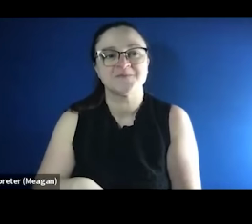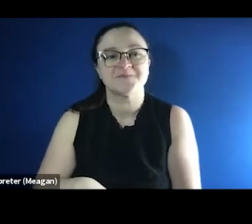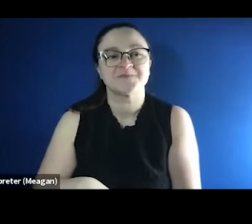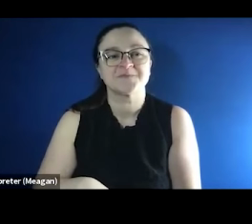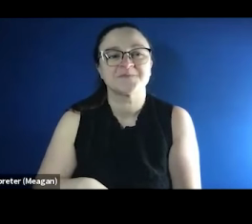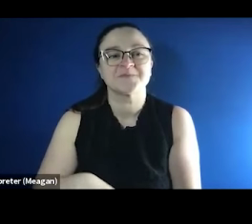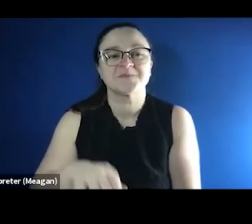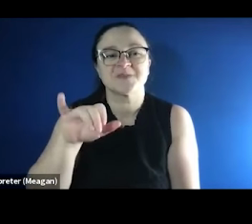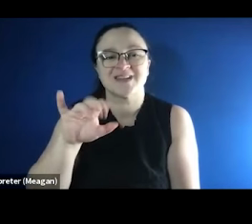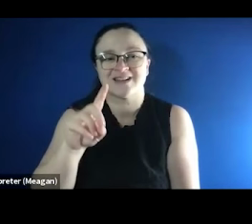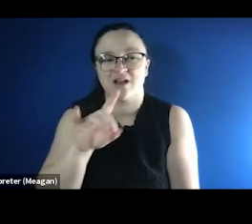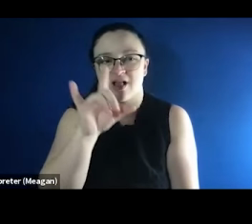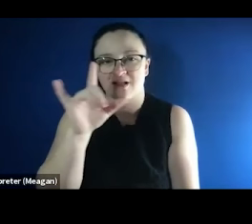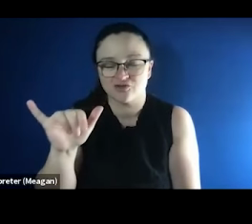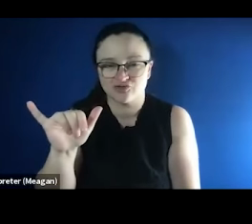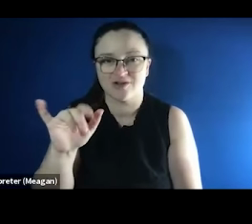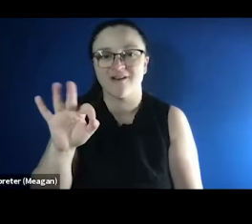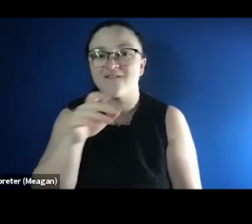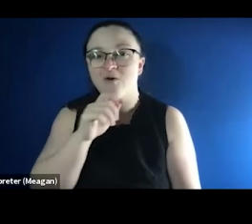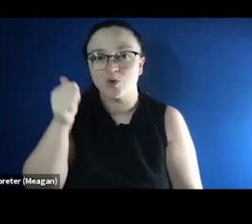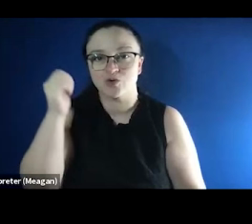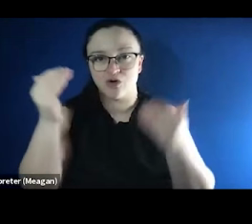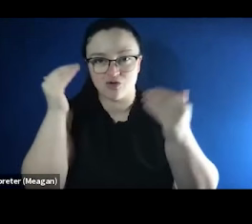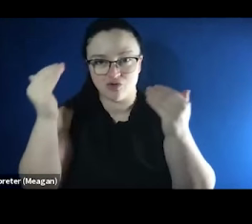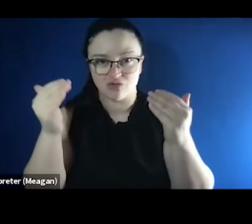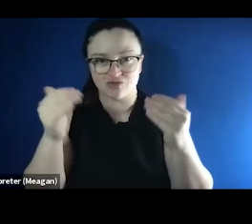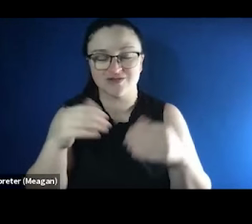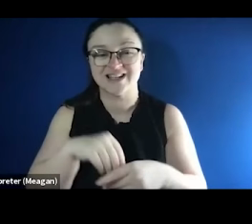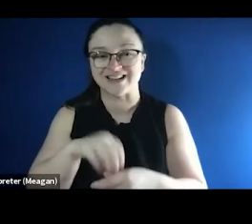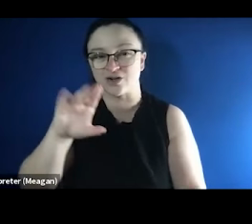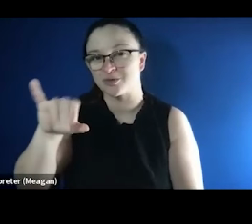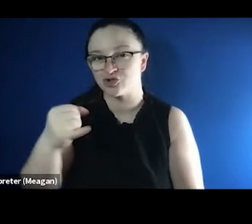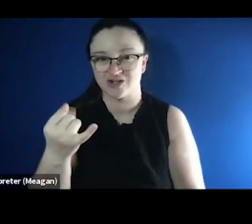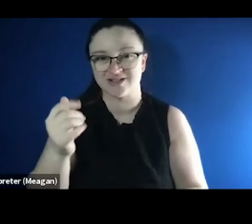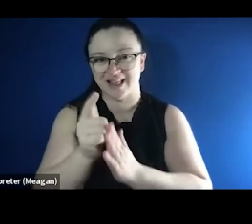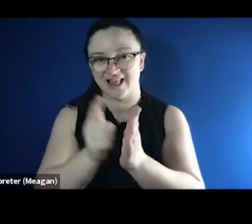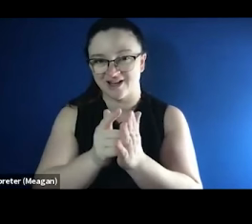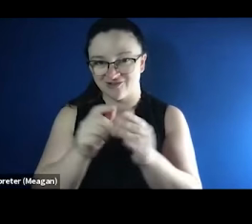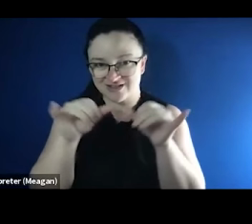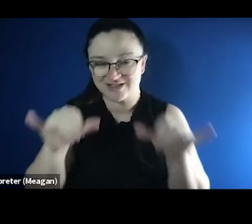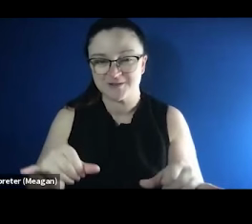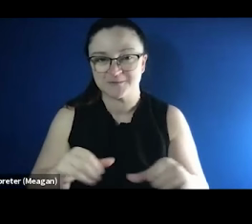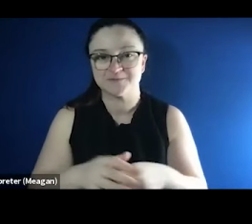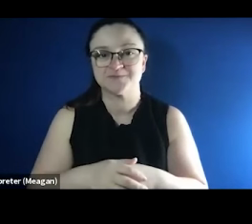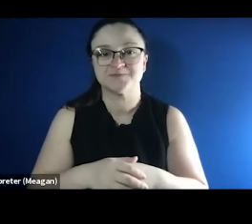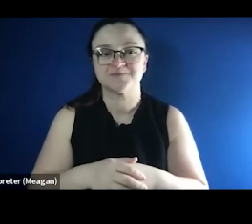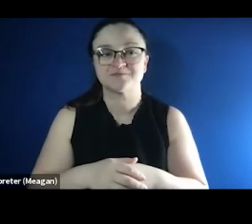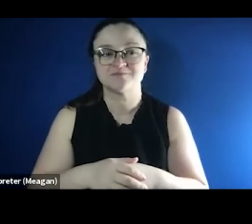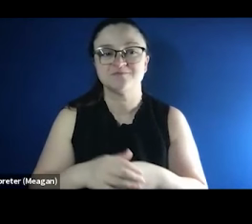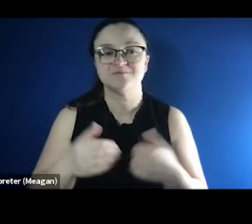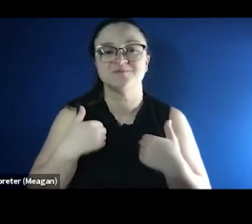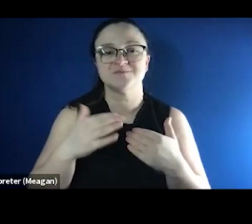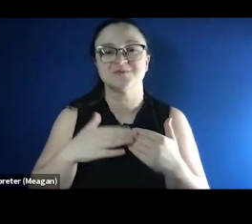of older adults, large and growing population within the criminal legal system is shaped by no fewer than three